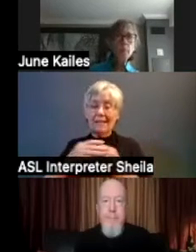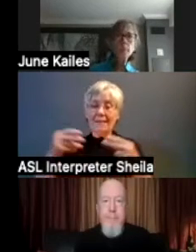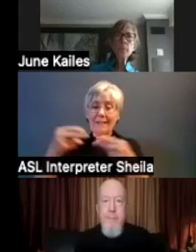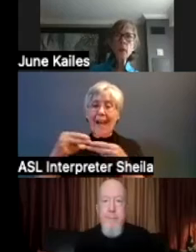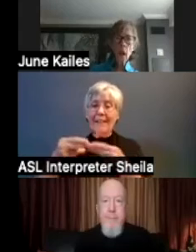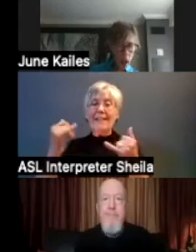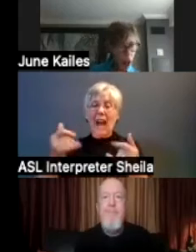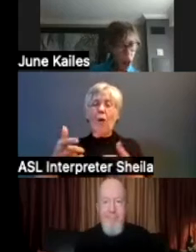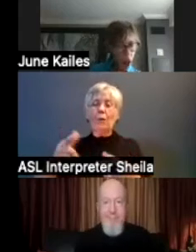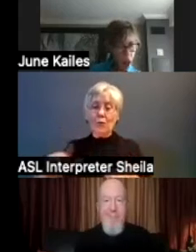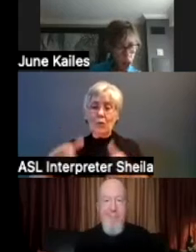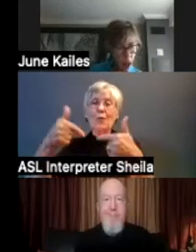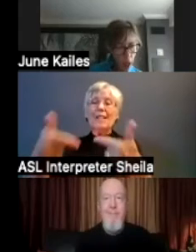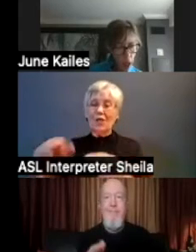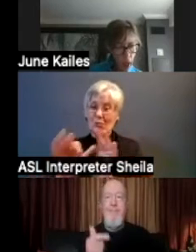So,